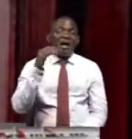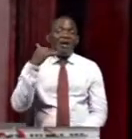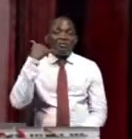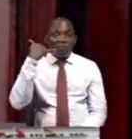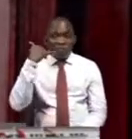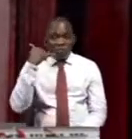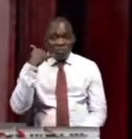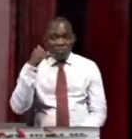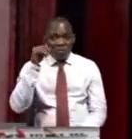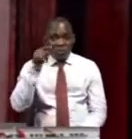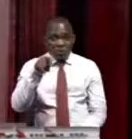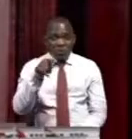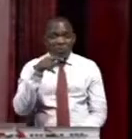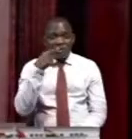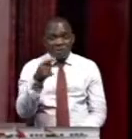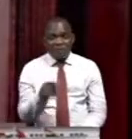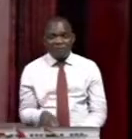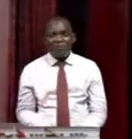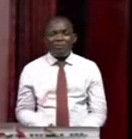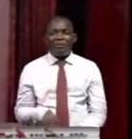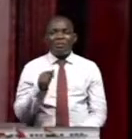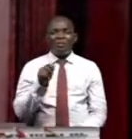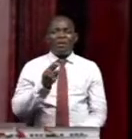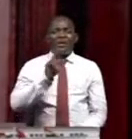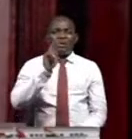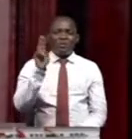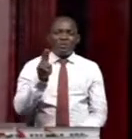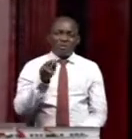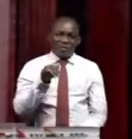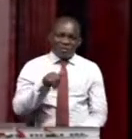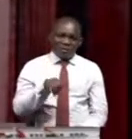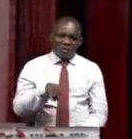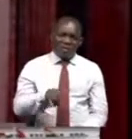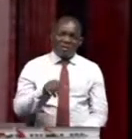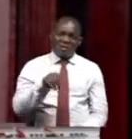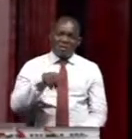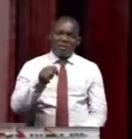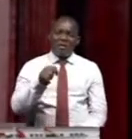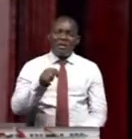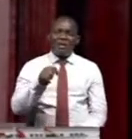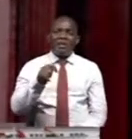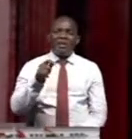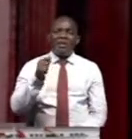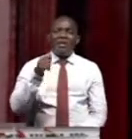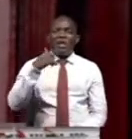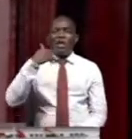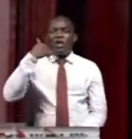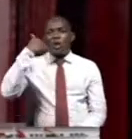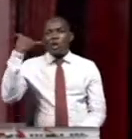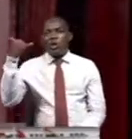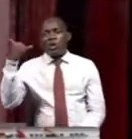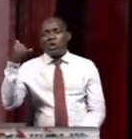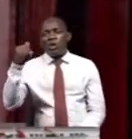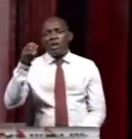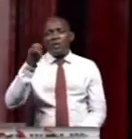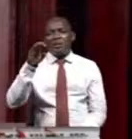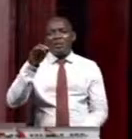allege you used in an attempt to reach the EC chair.